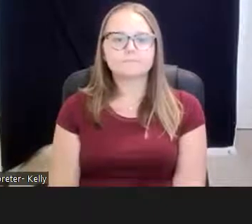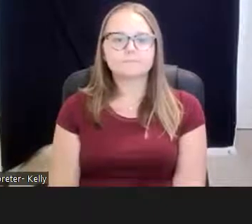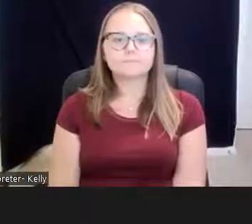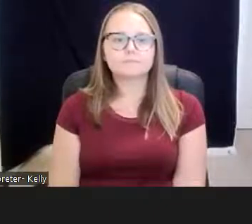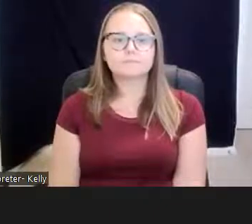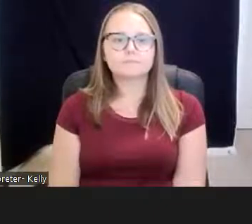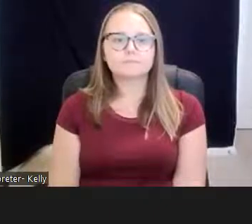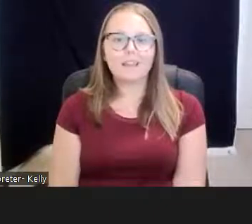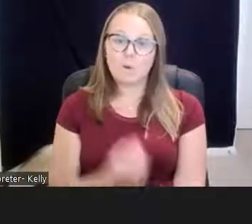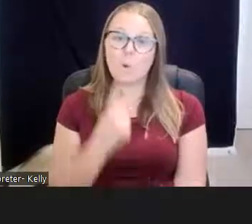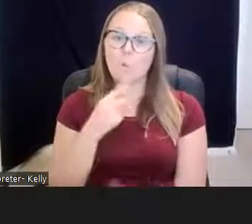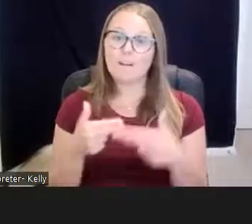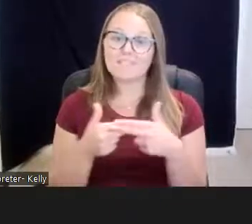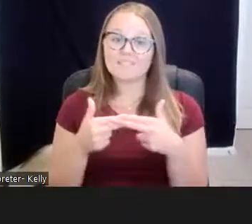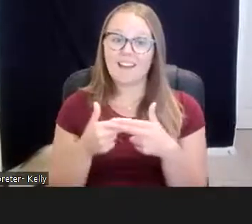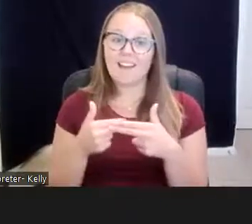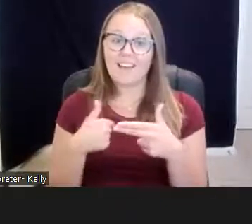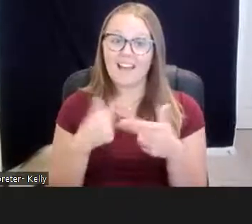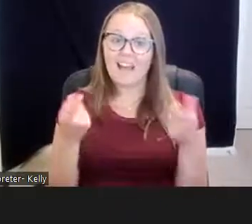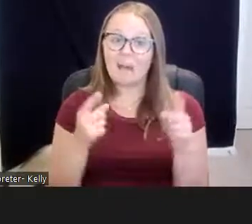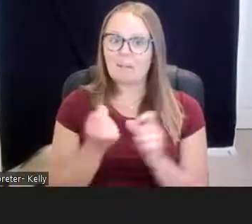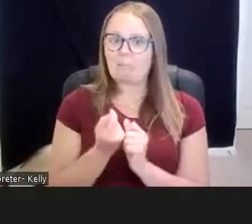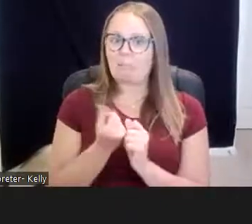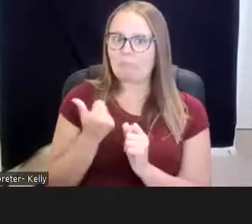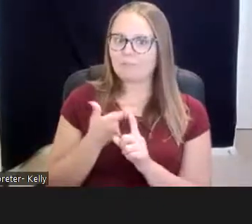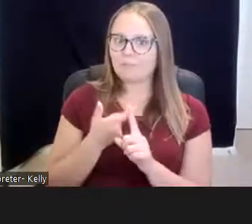up cutting from my presentation,